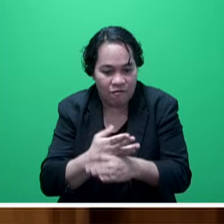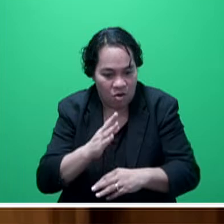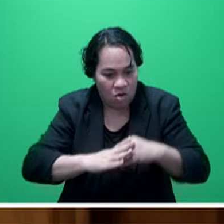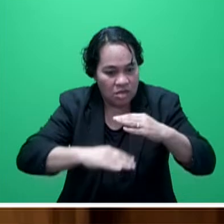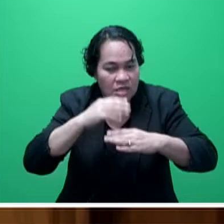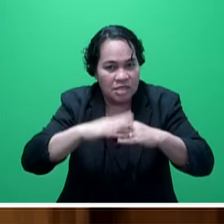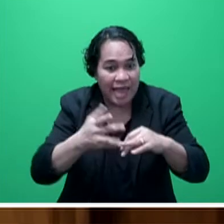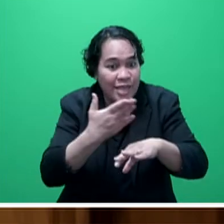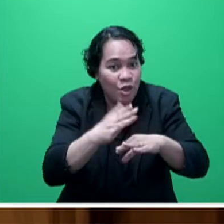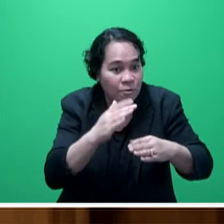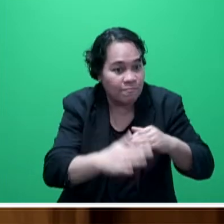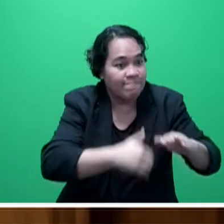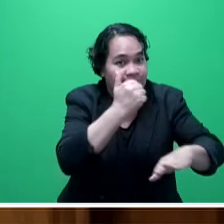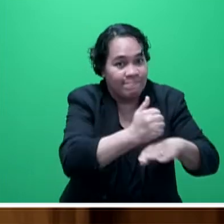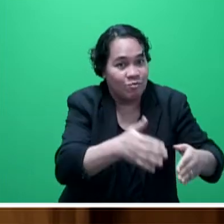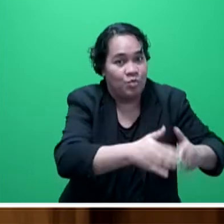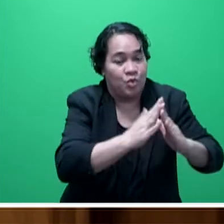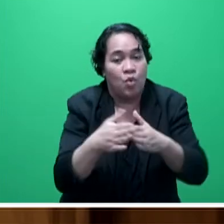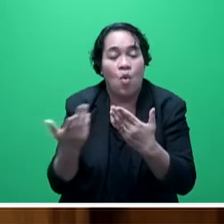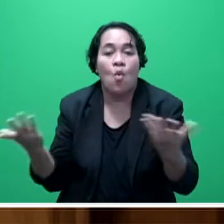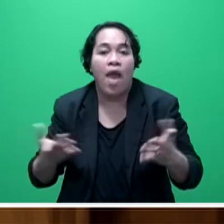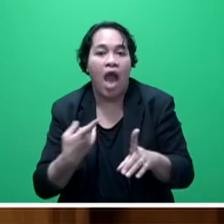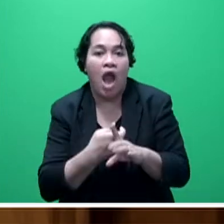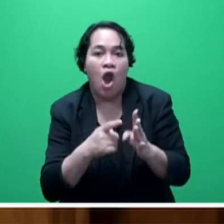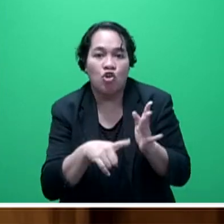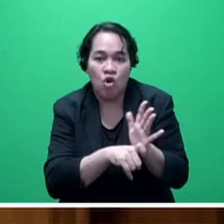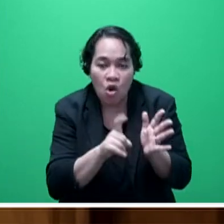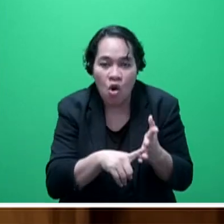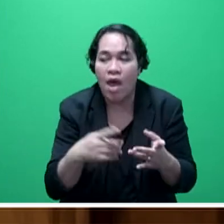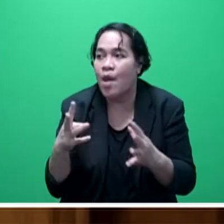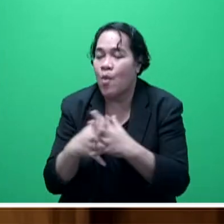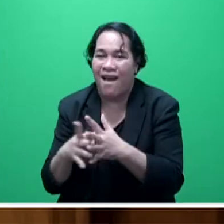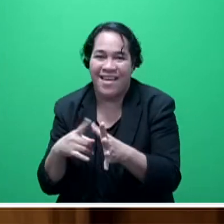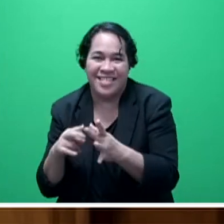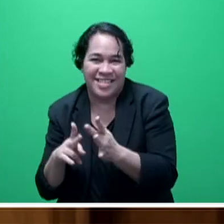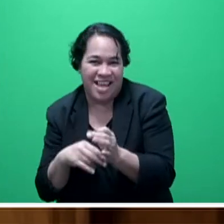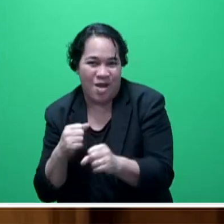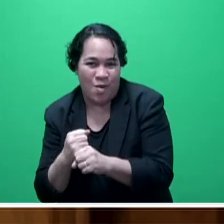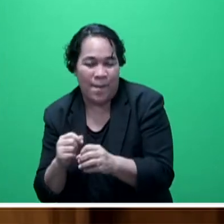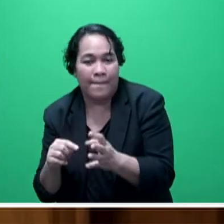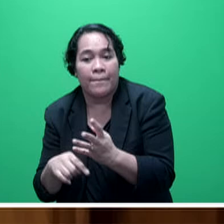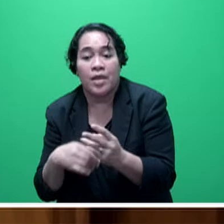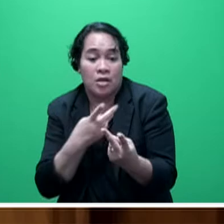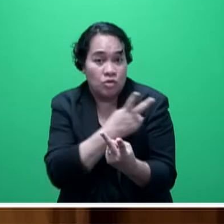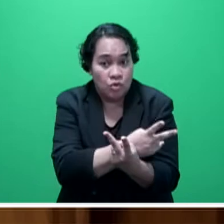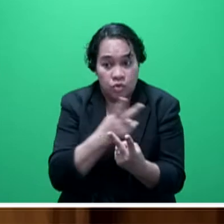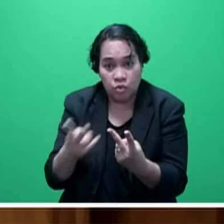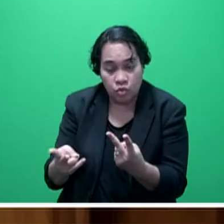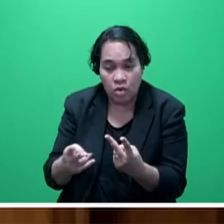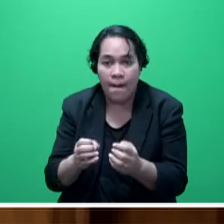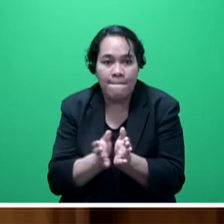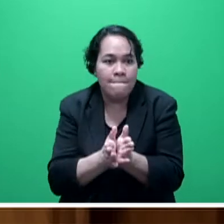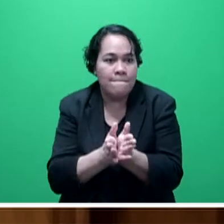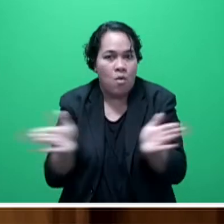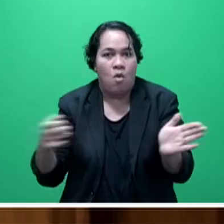new ice plants in Koro and Waingandu. These additional ice plants broaden the scope of